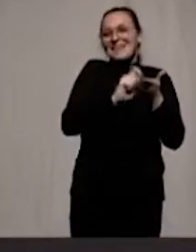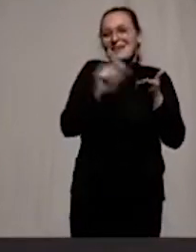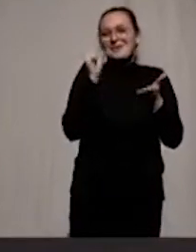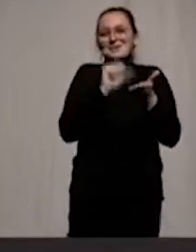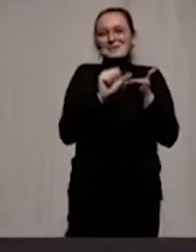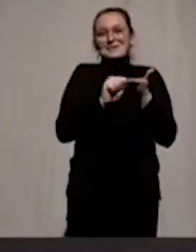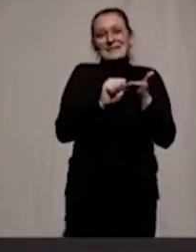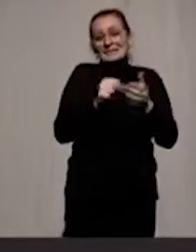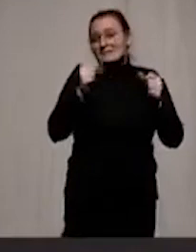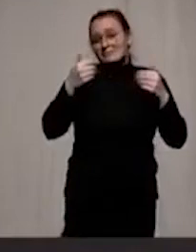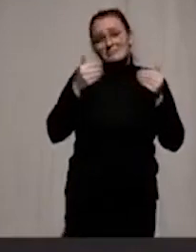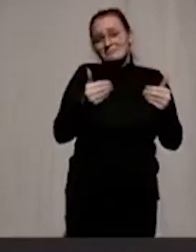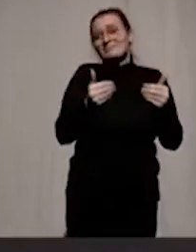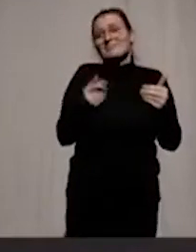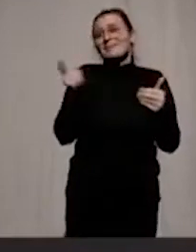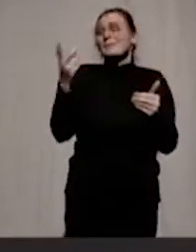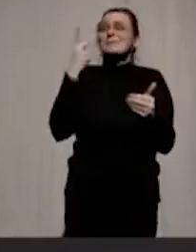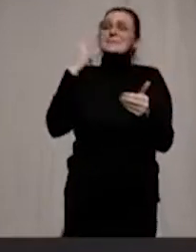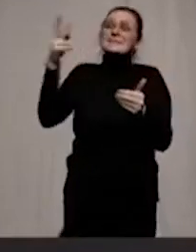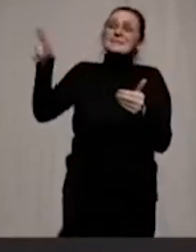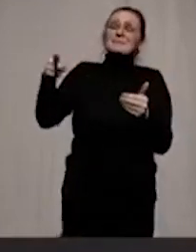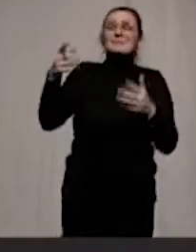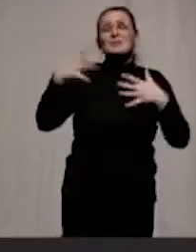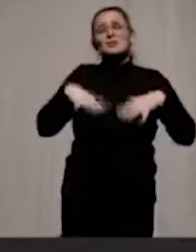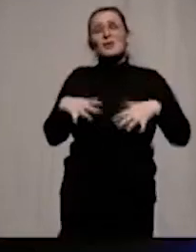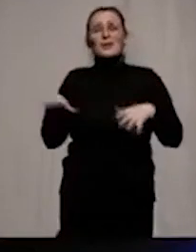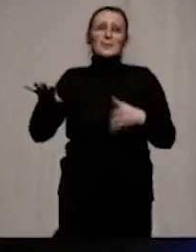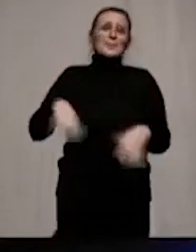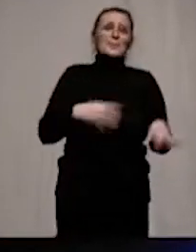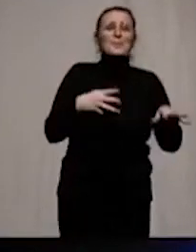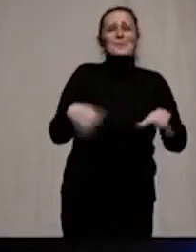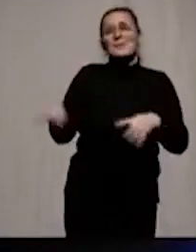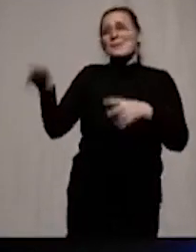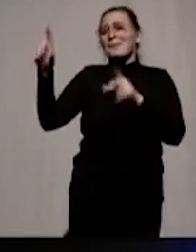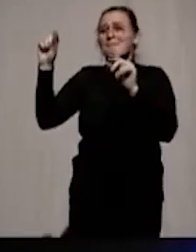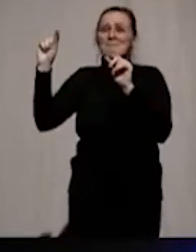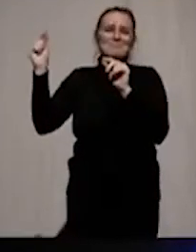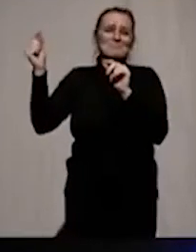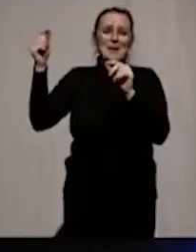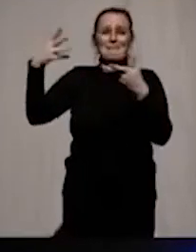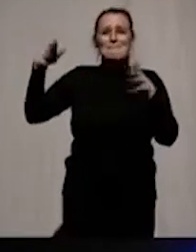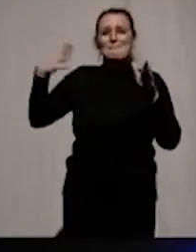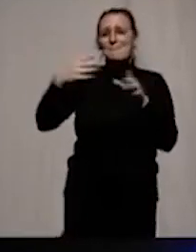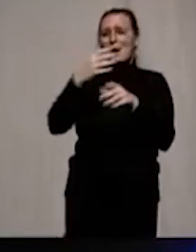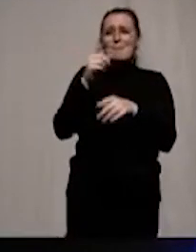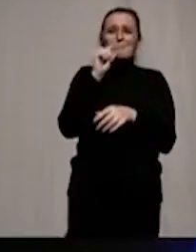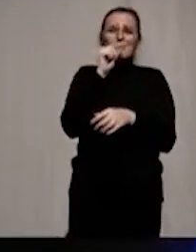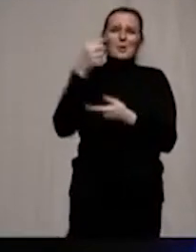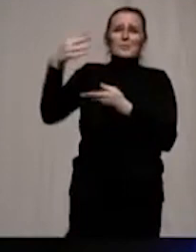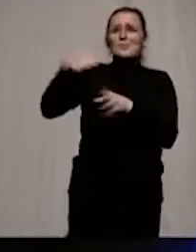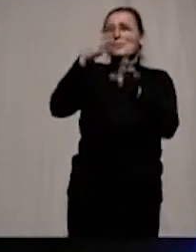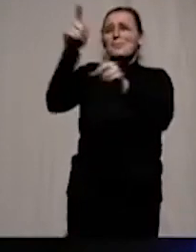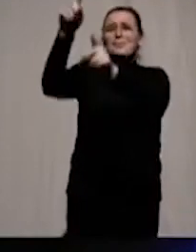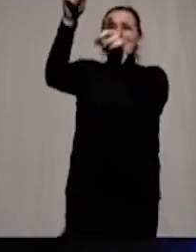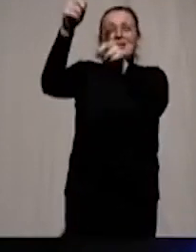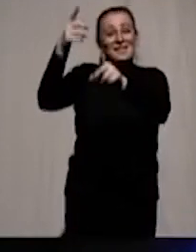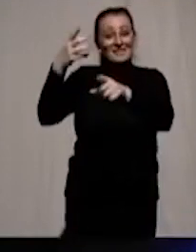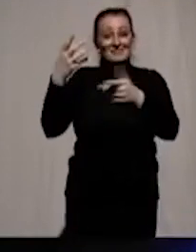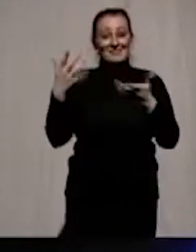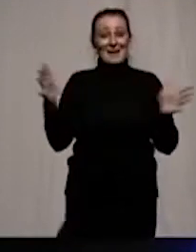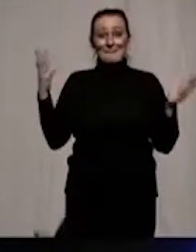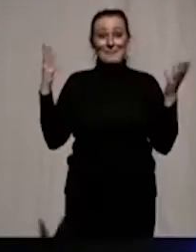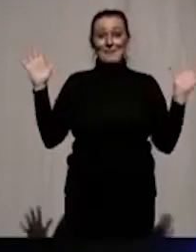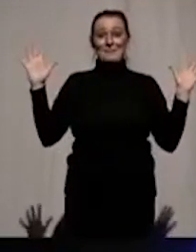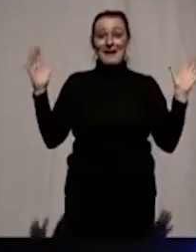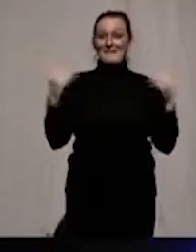wearing. It was very beautiful and flowy. What a nice day, and the birds were flying past you. Things like that. And then you'll already have half a song written, because all you need to do